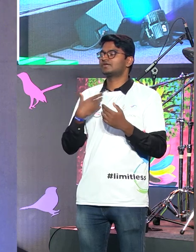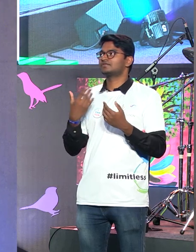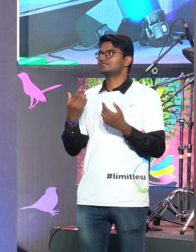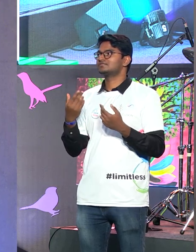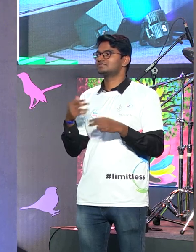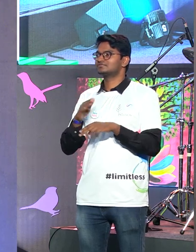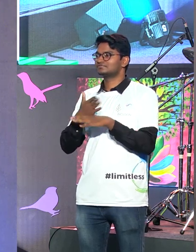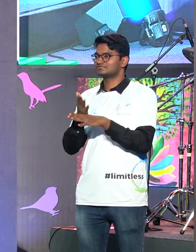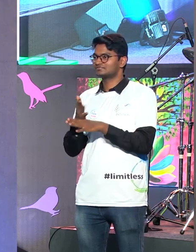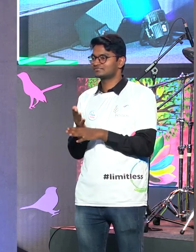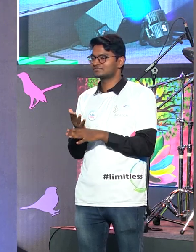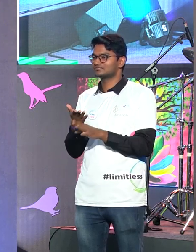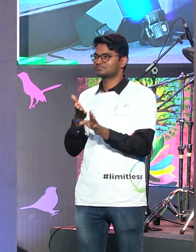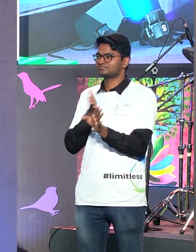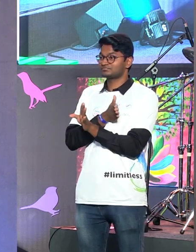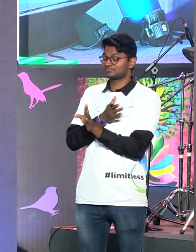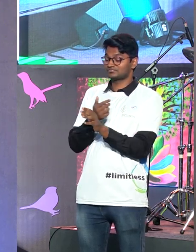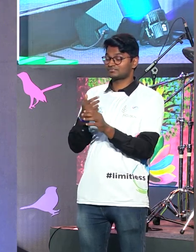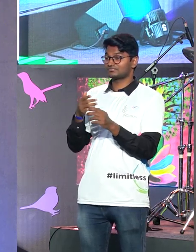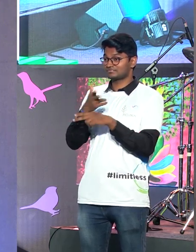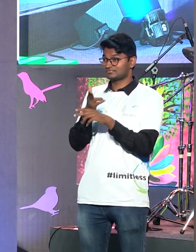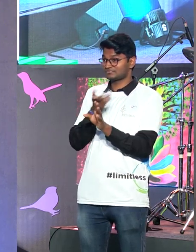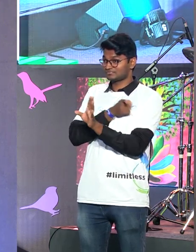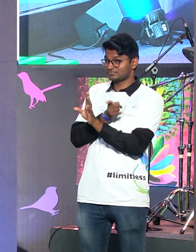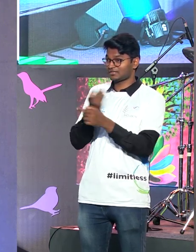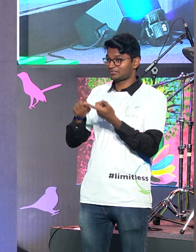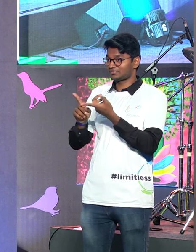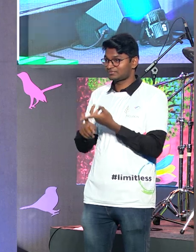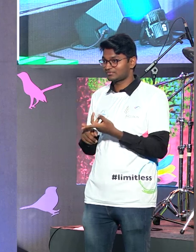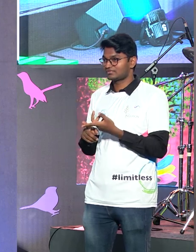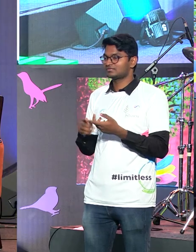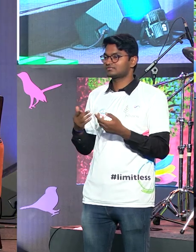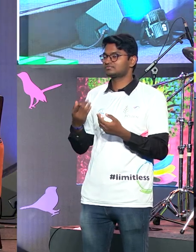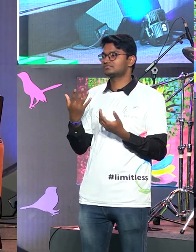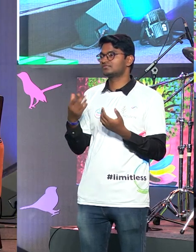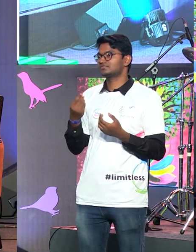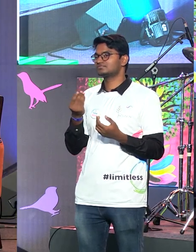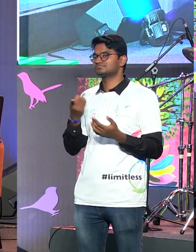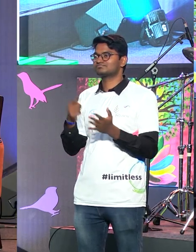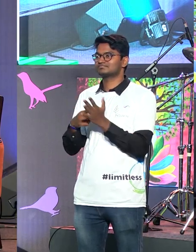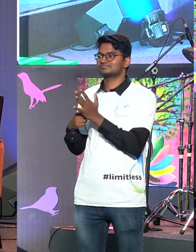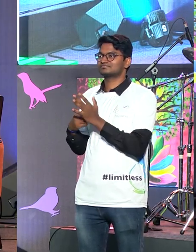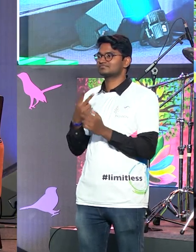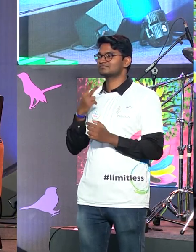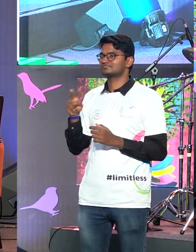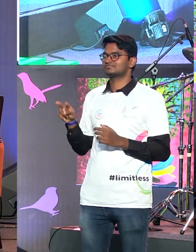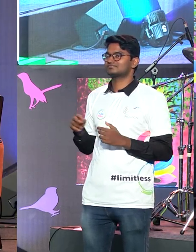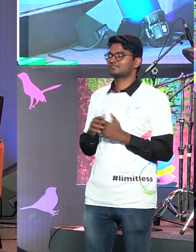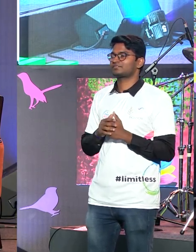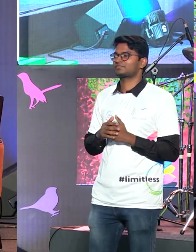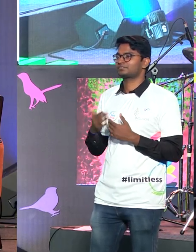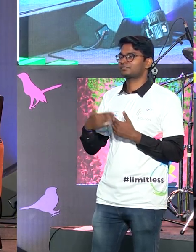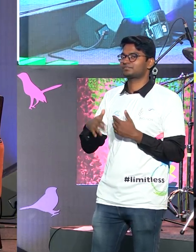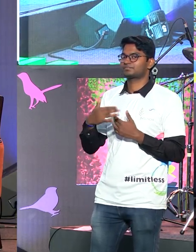what happened behind the scenes. And it'll come out later this year, and I hope some of you can see it. Absolutely. Thank you. Look forward to reading that,